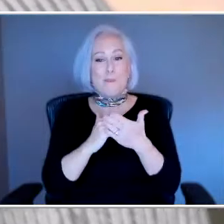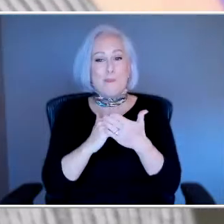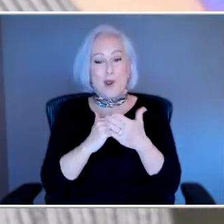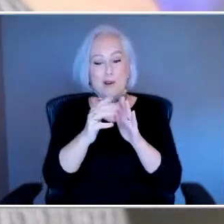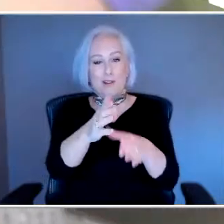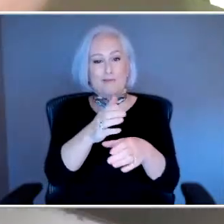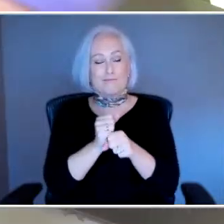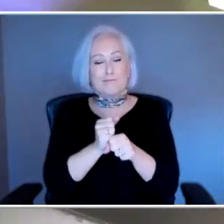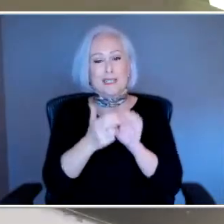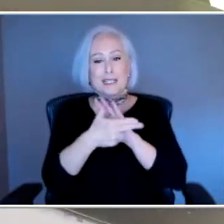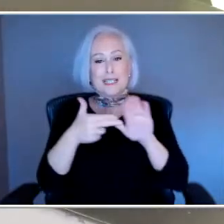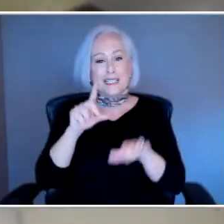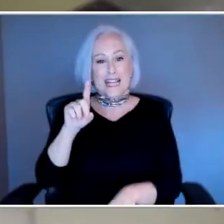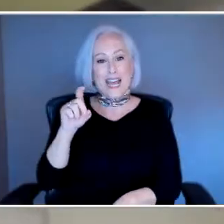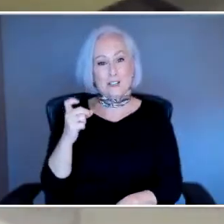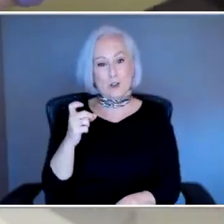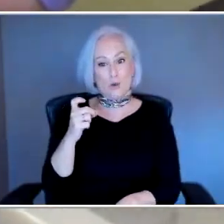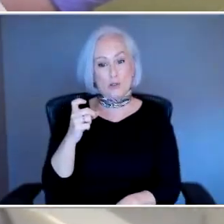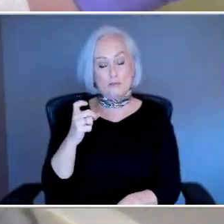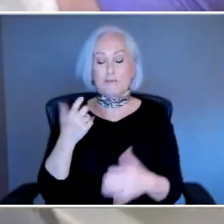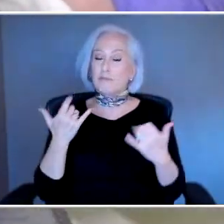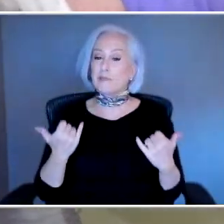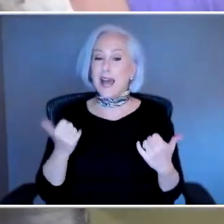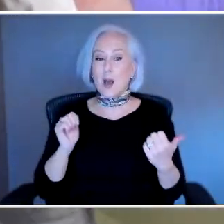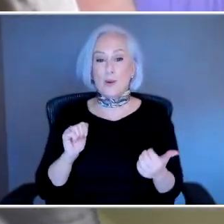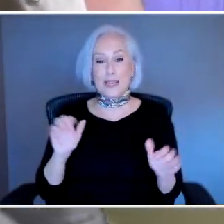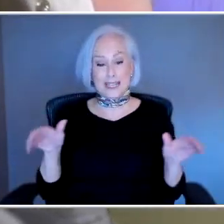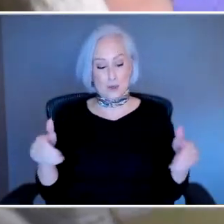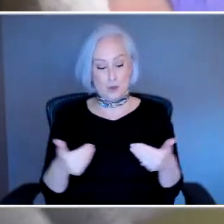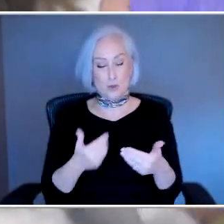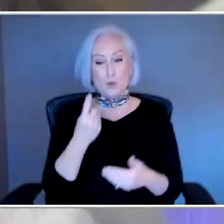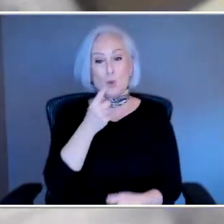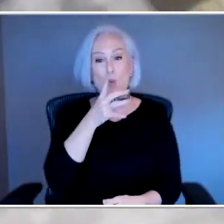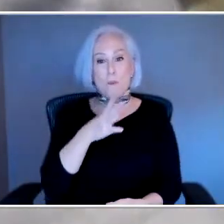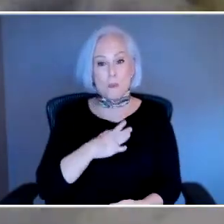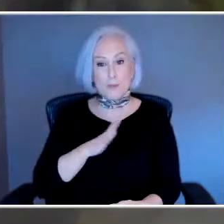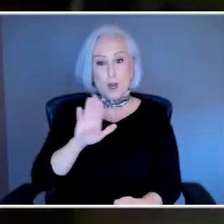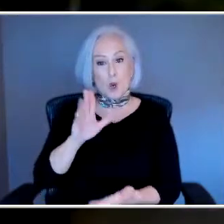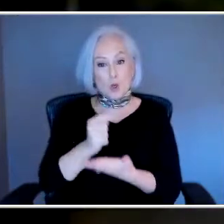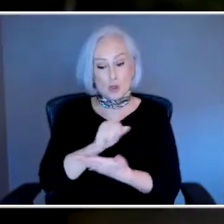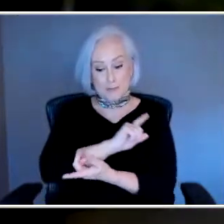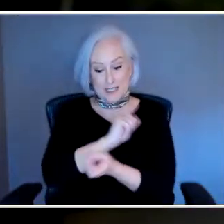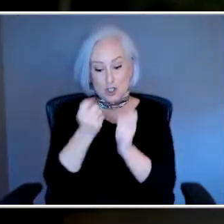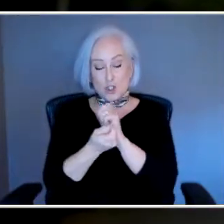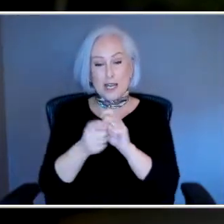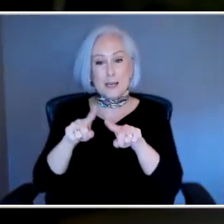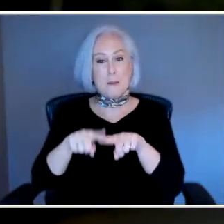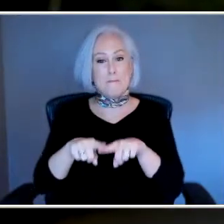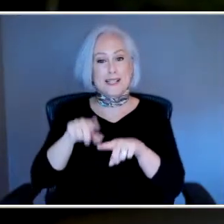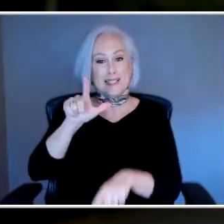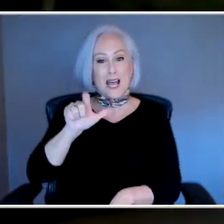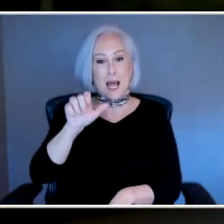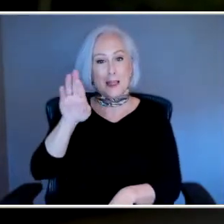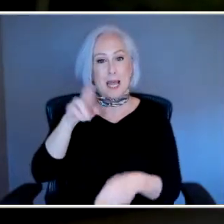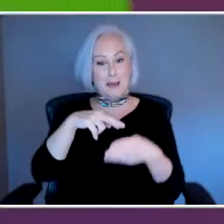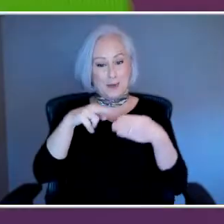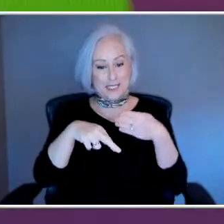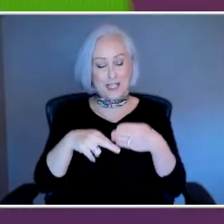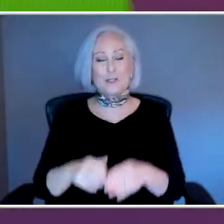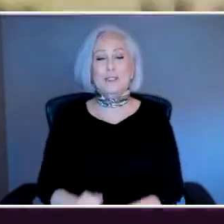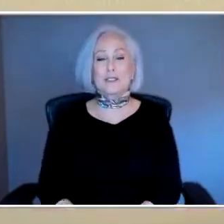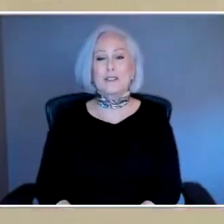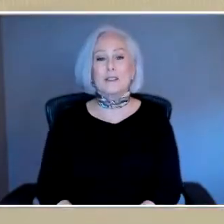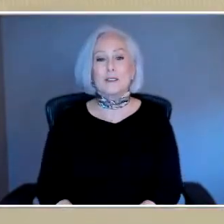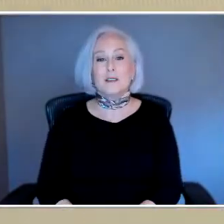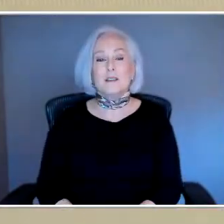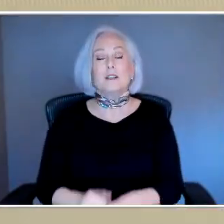woman whose treatment changed based on what happened in the lab. I got a notification on my phone, oh, you have a new